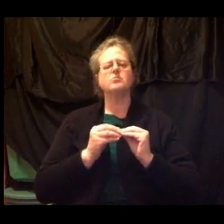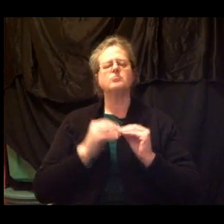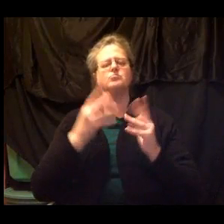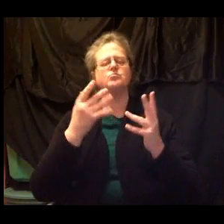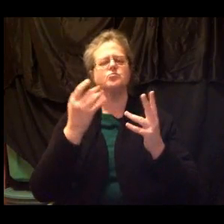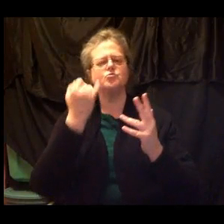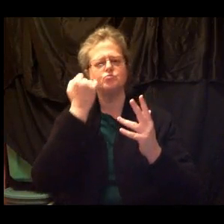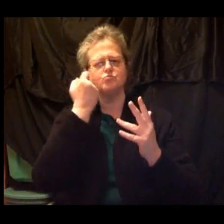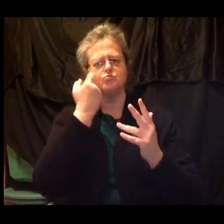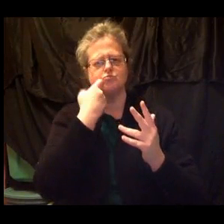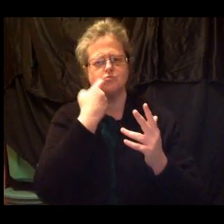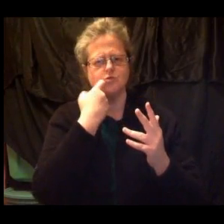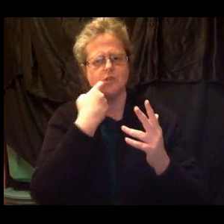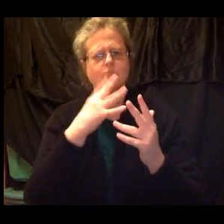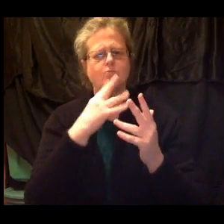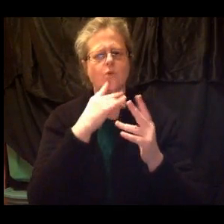above 0.